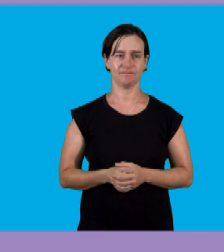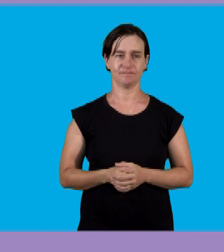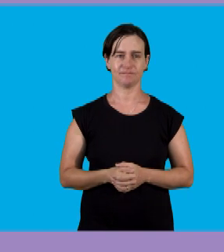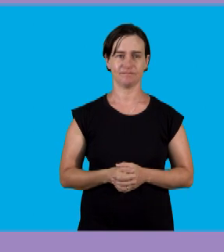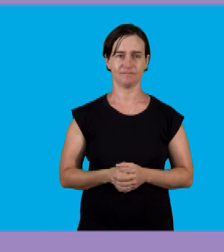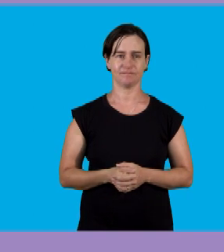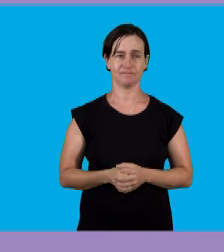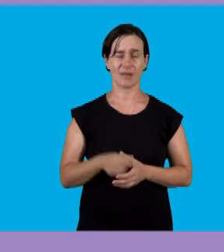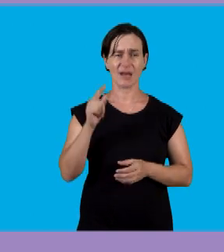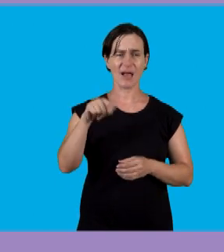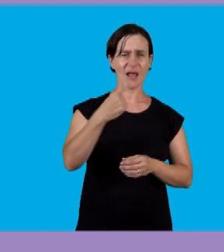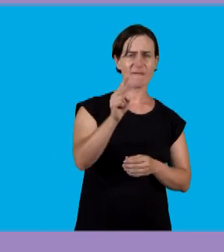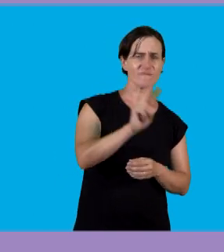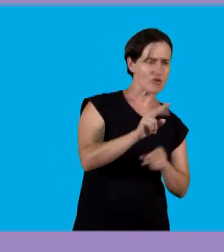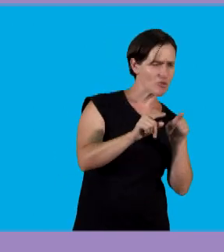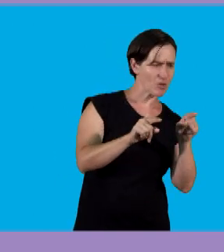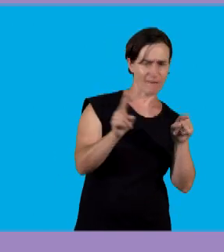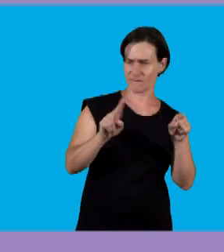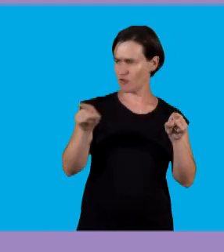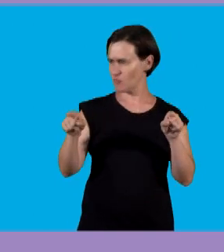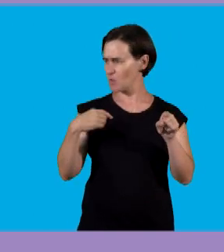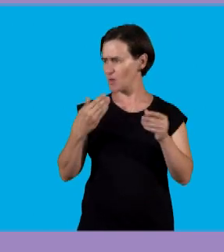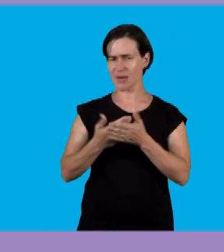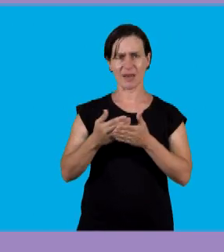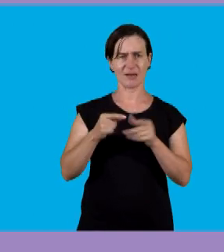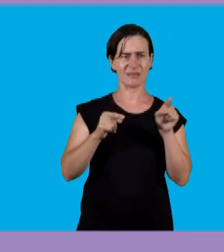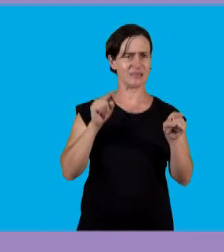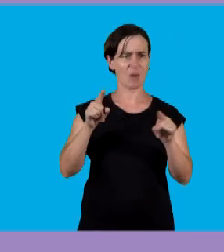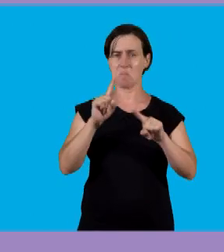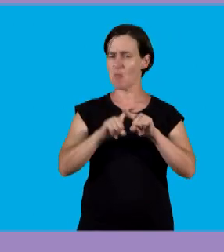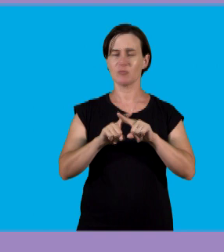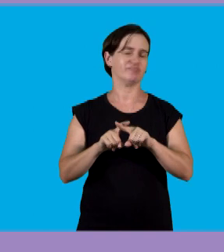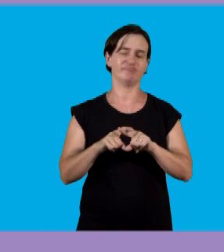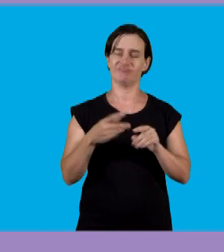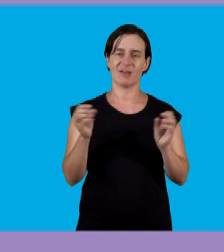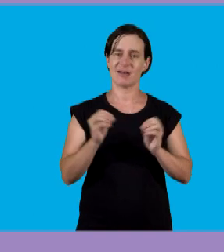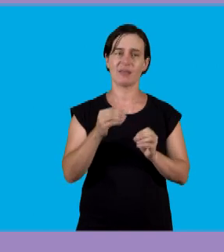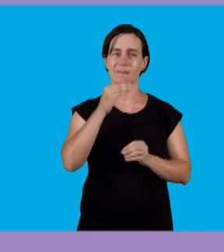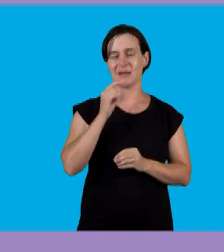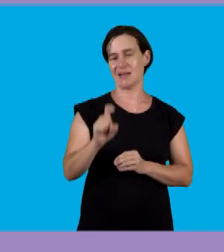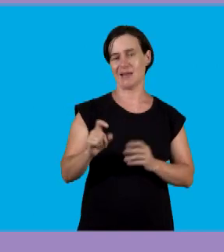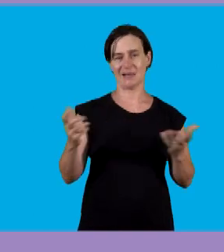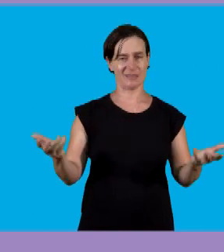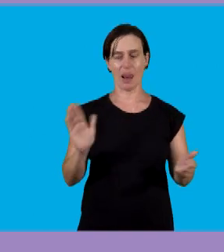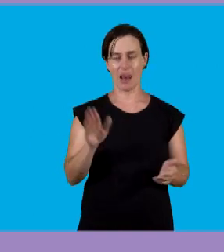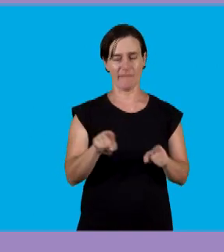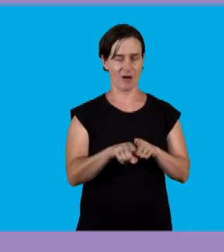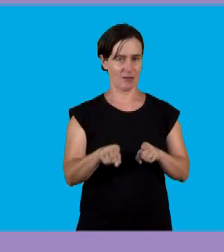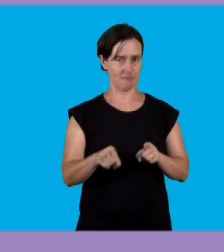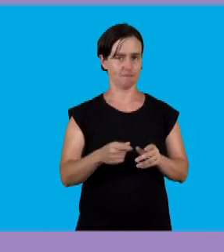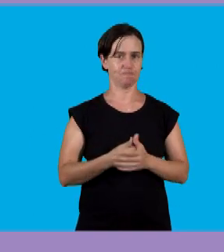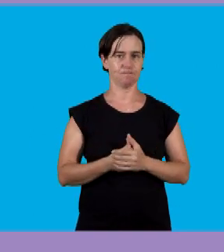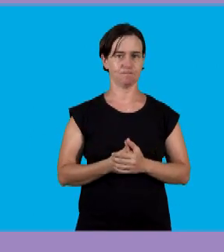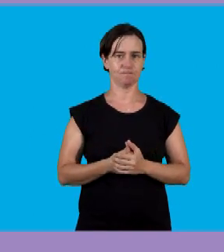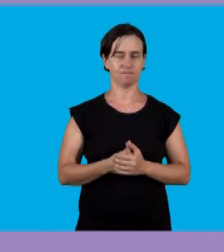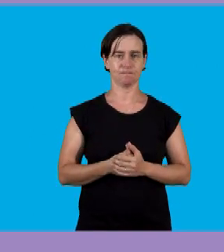of course, because there's no other variable to multiply with that x, we are going to keep that variable as it is.